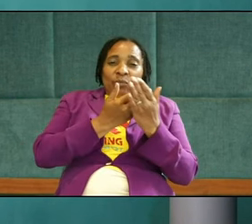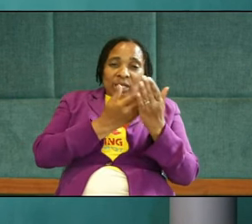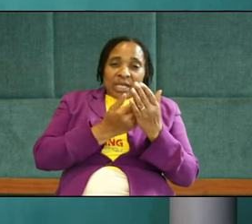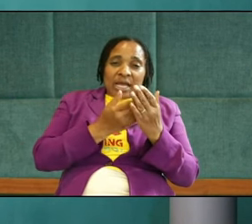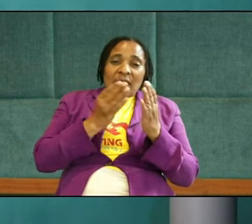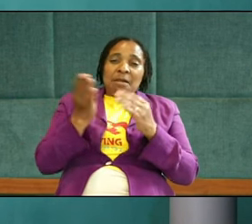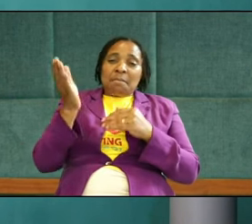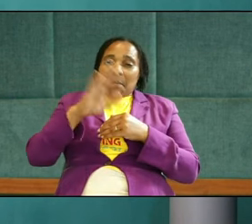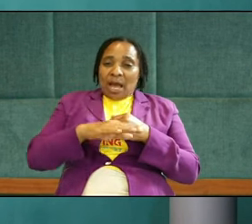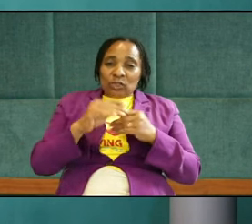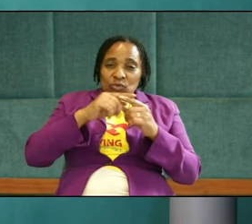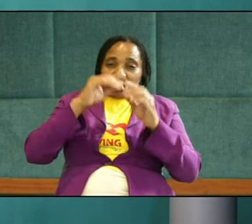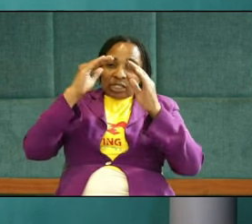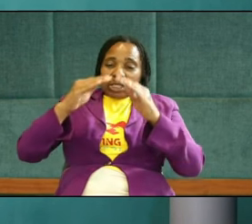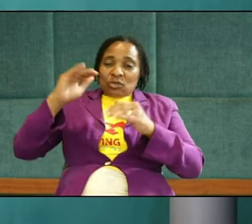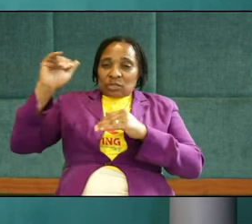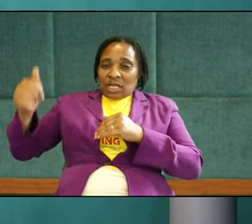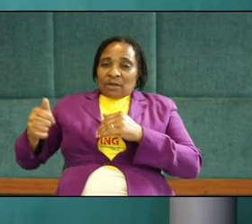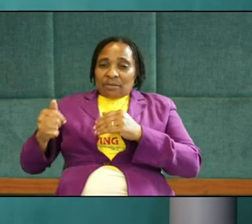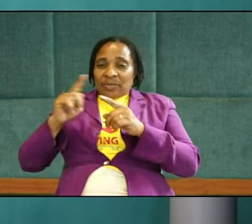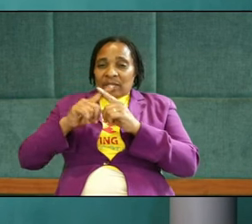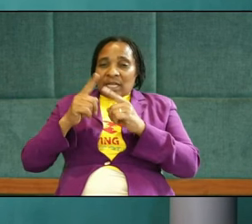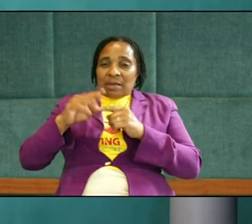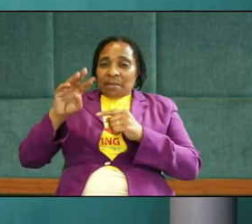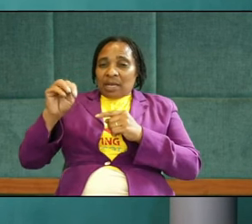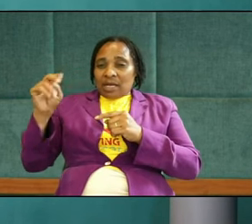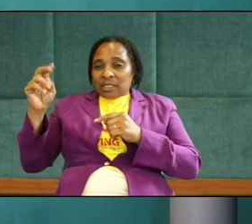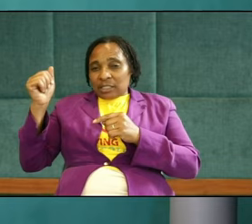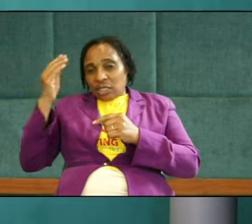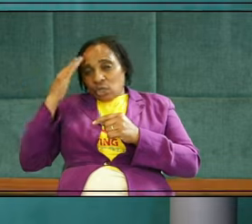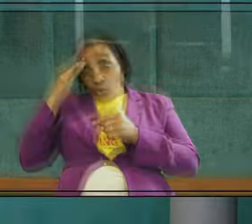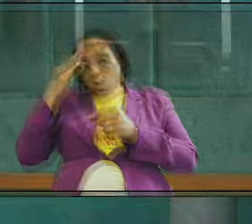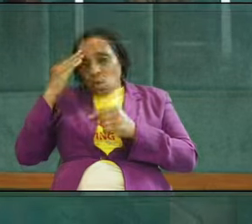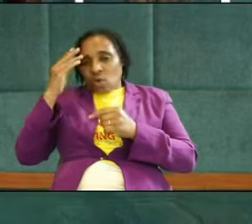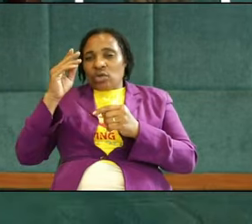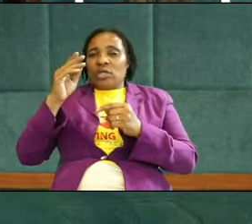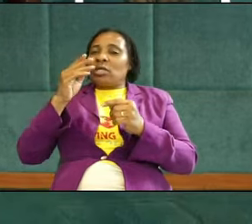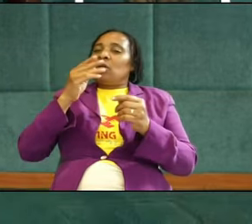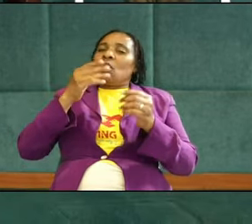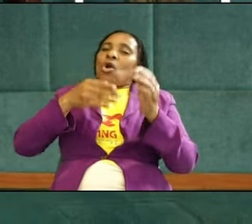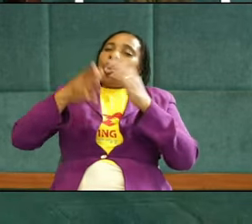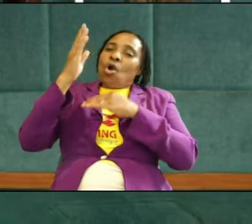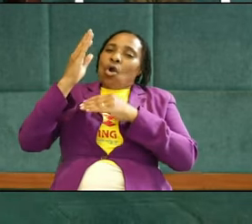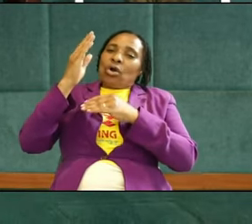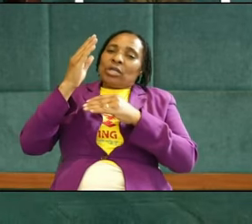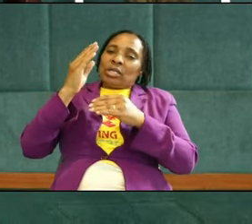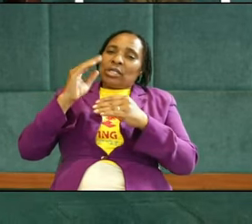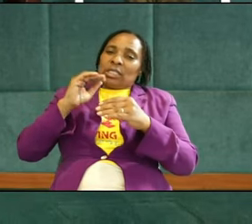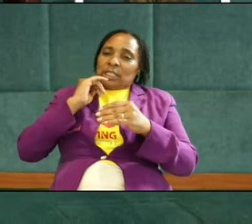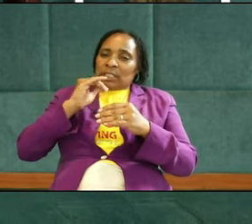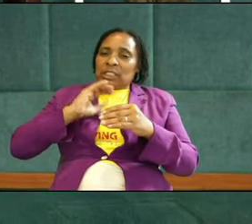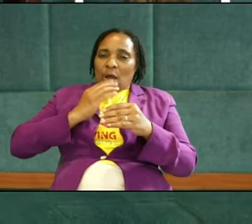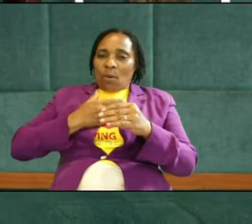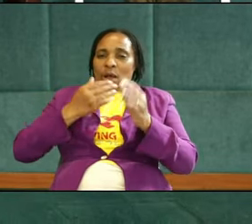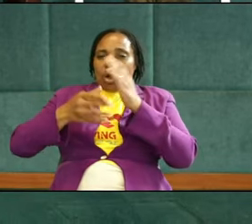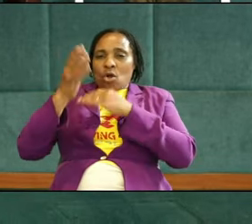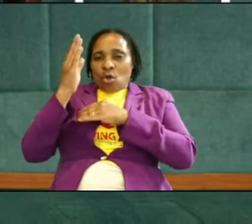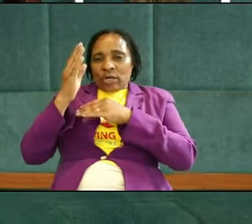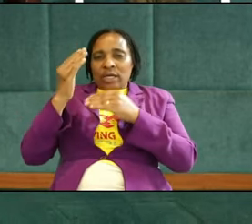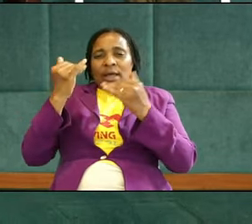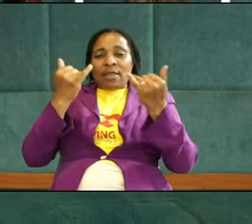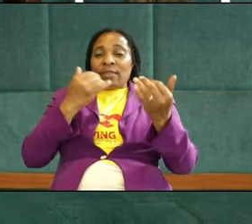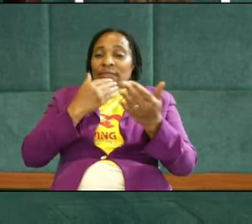kingdom. Then Manasseh knew that the Lord is God. Mm-hmm. Thank you. Thank you for that. So as we've just heard